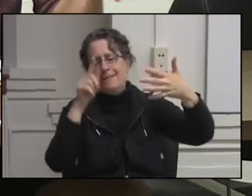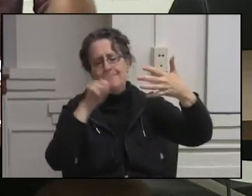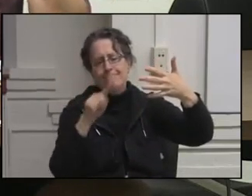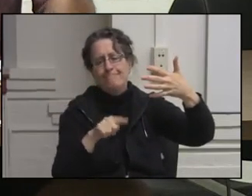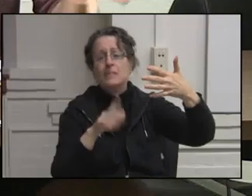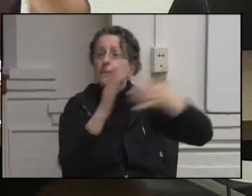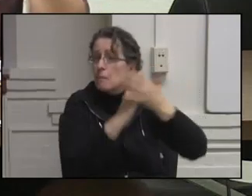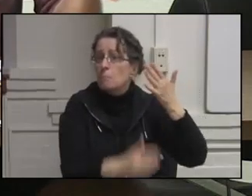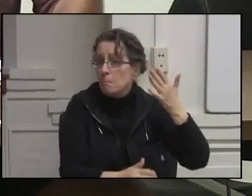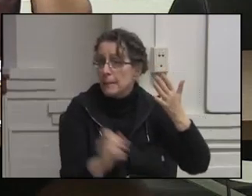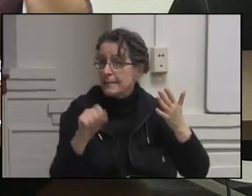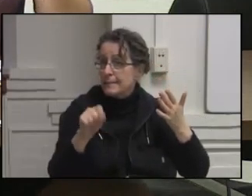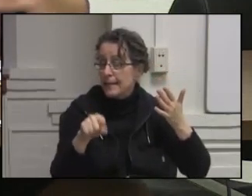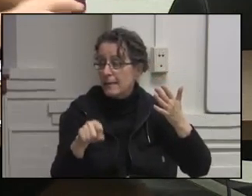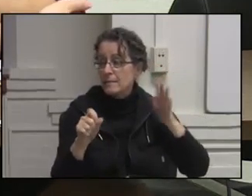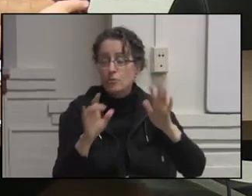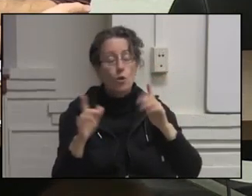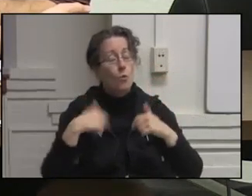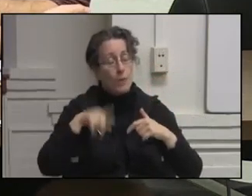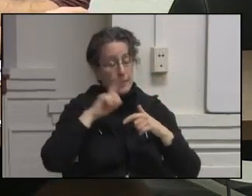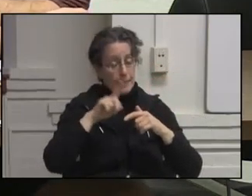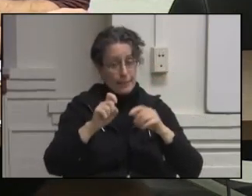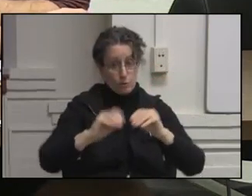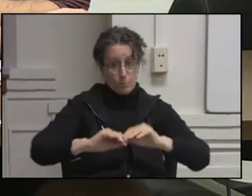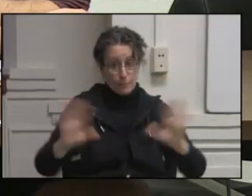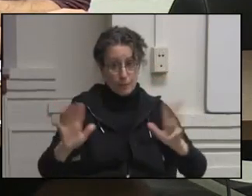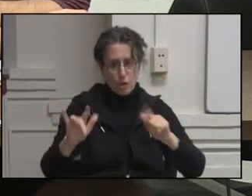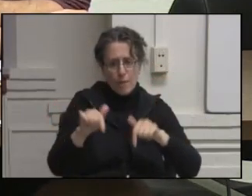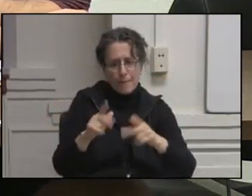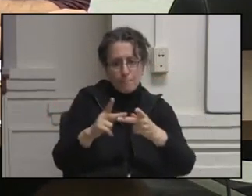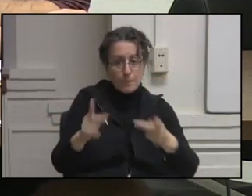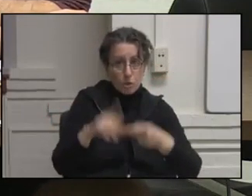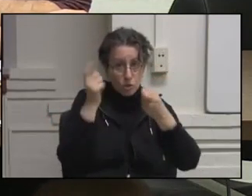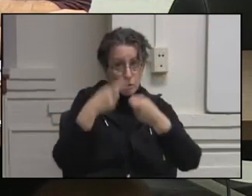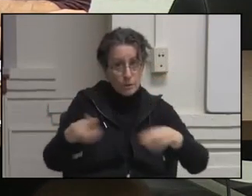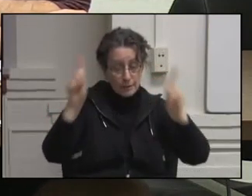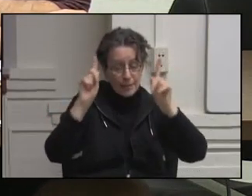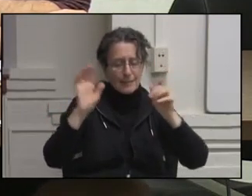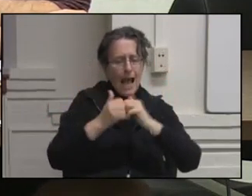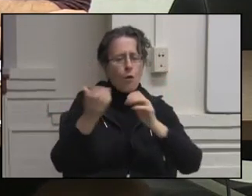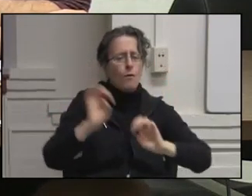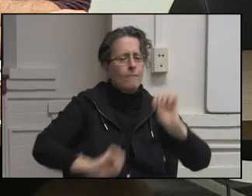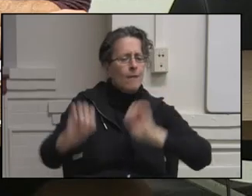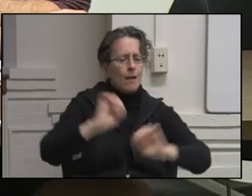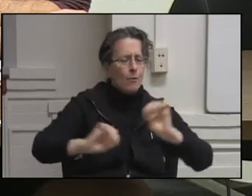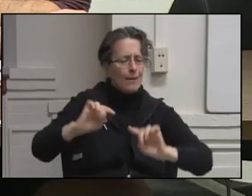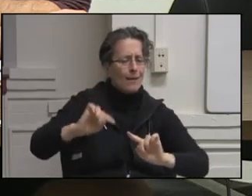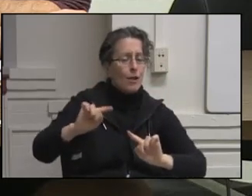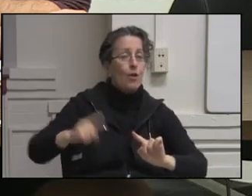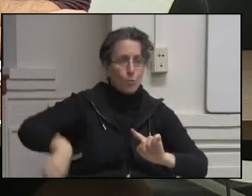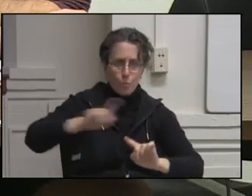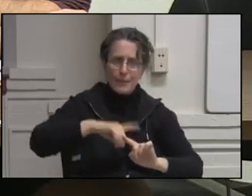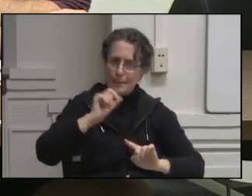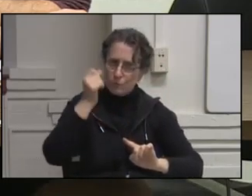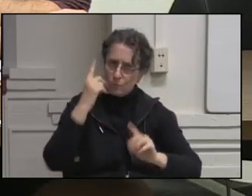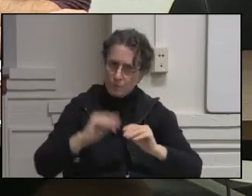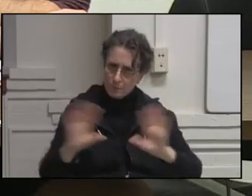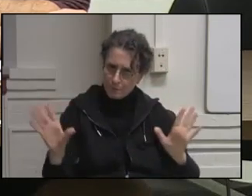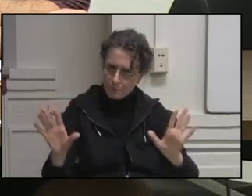we measure the success or failure of this position. Sure, like the quality of life. Yeah, exactly. Definitely. Yeah, hard to measure.